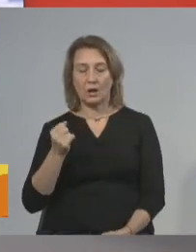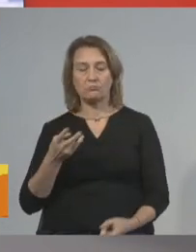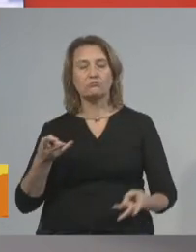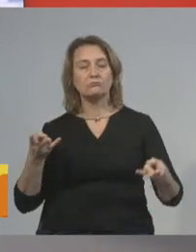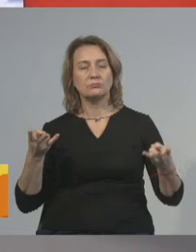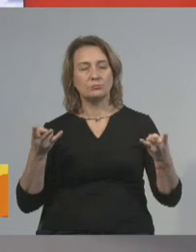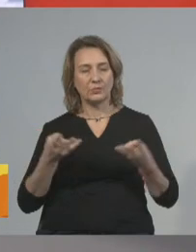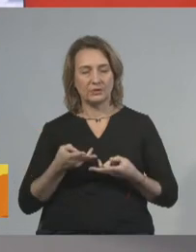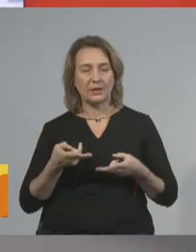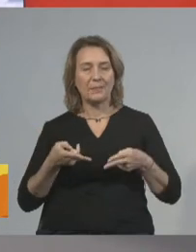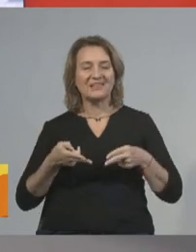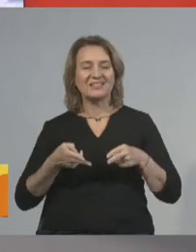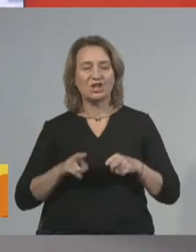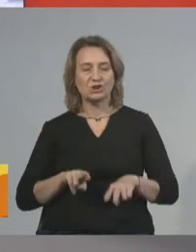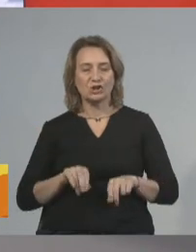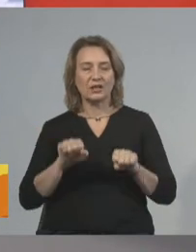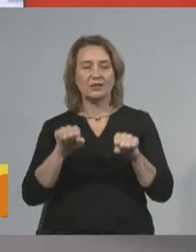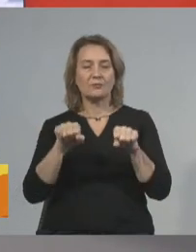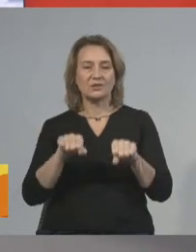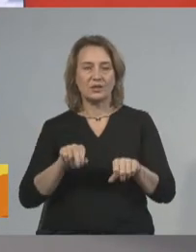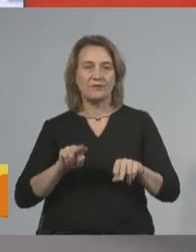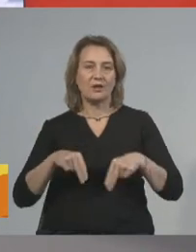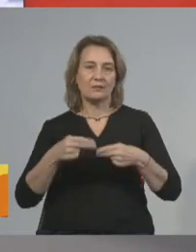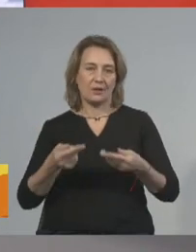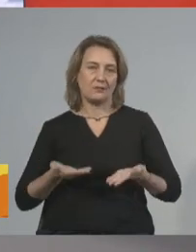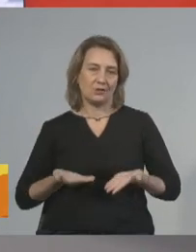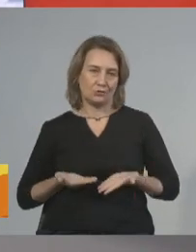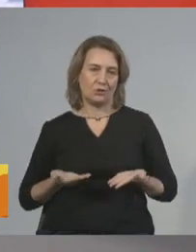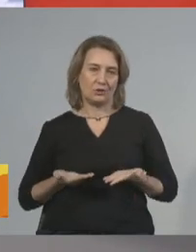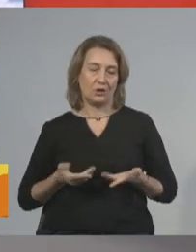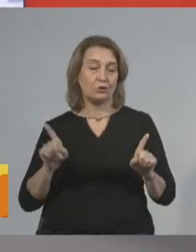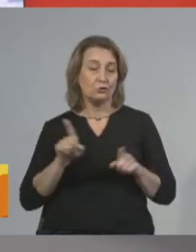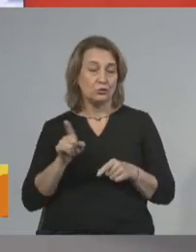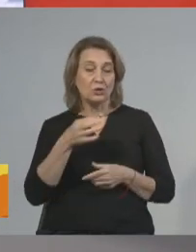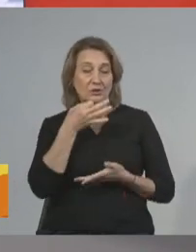channels need need to